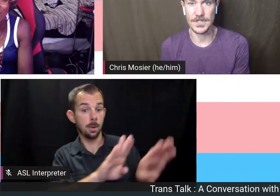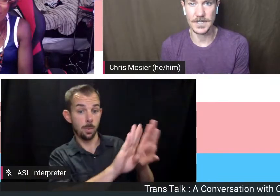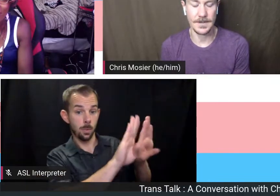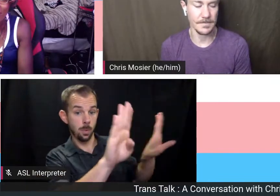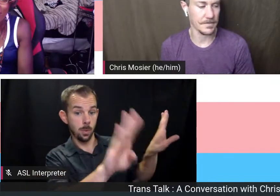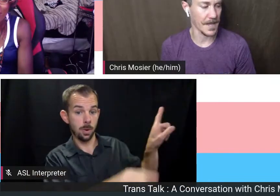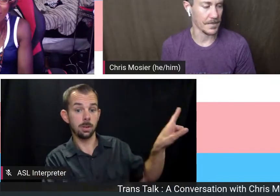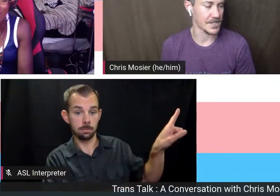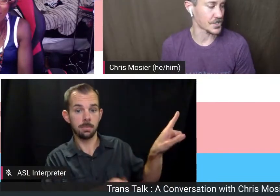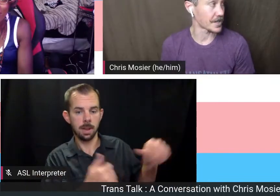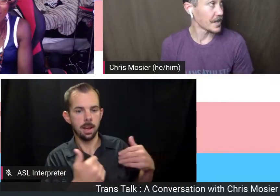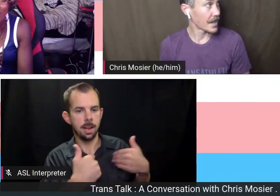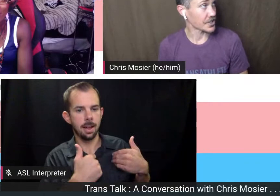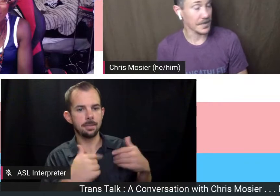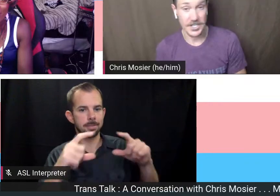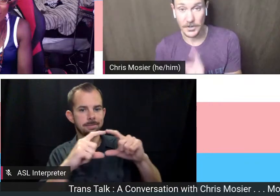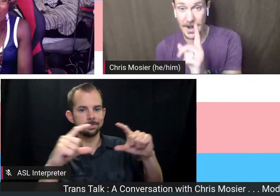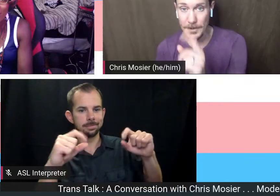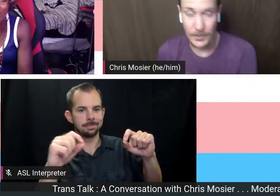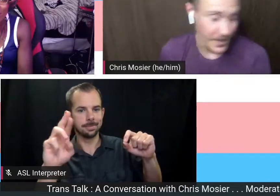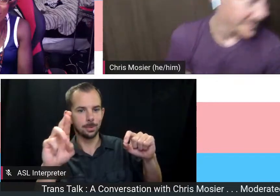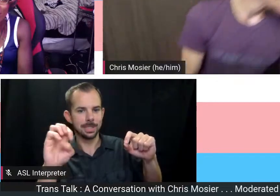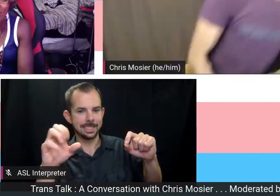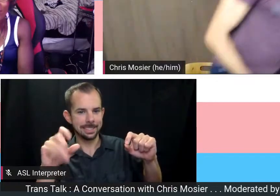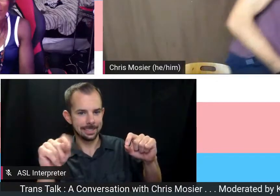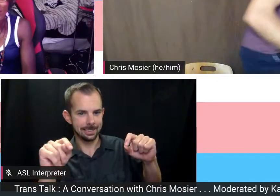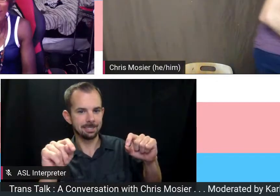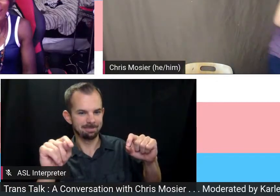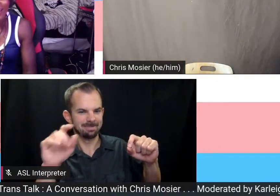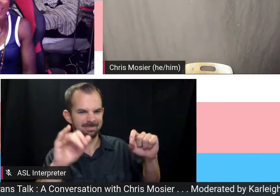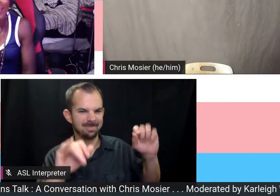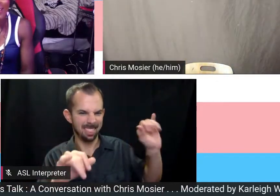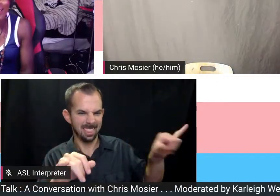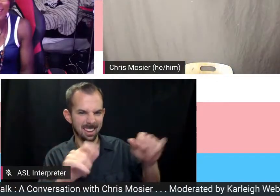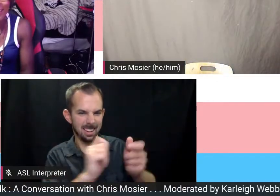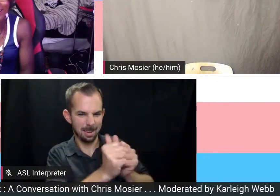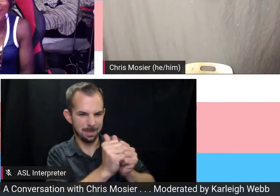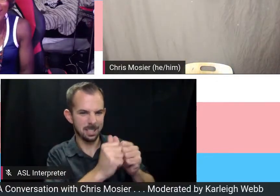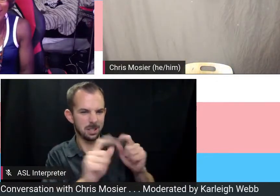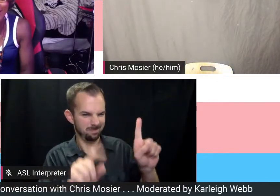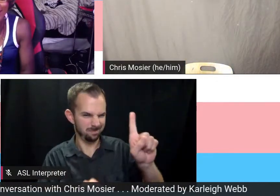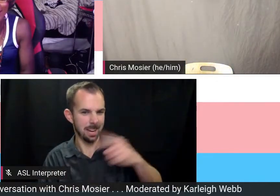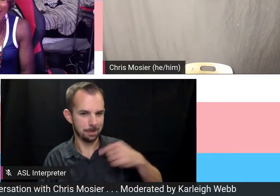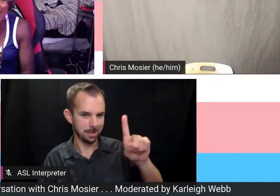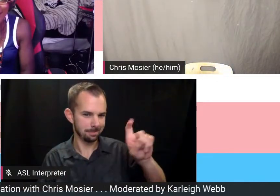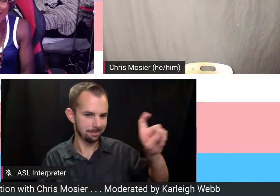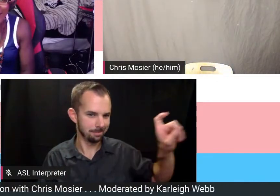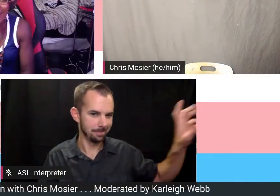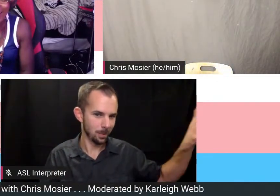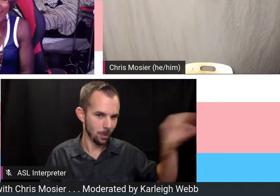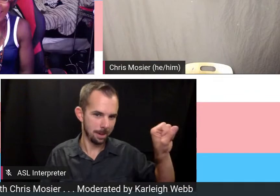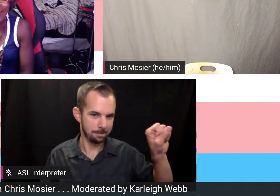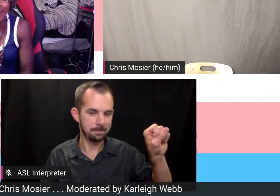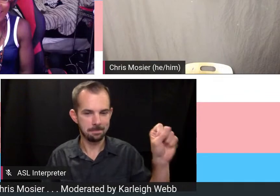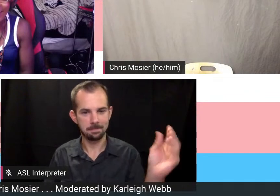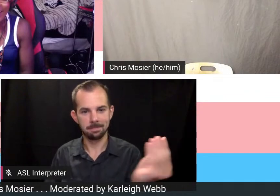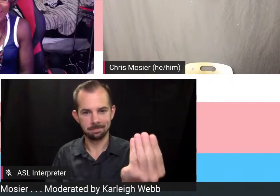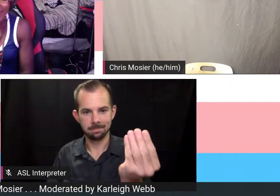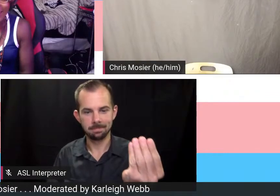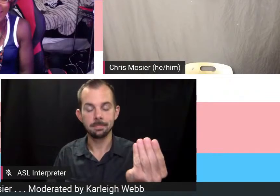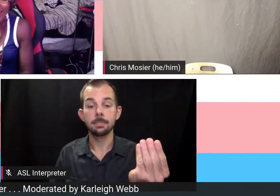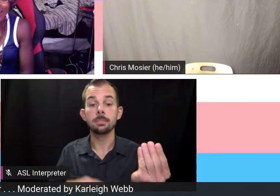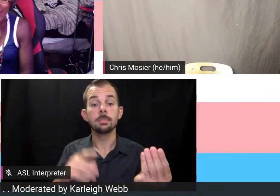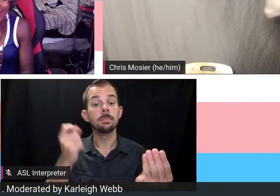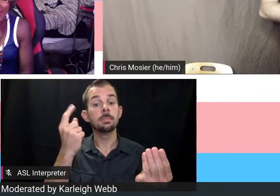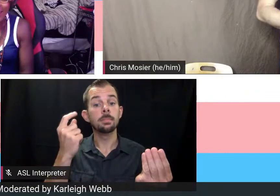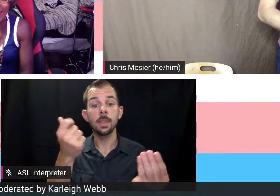match, the first competition. So I'm just going to grab it. Hold on. So when you are at a race, they have this little